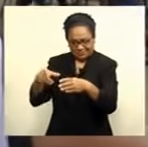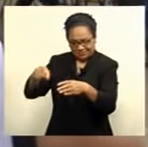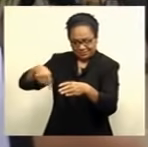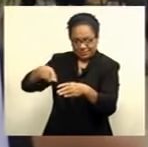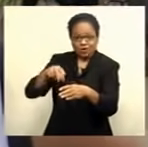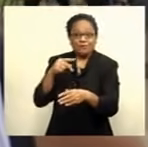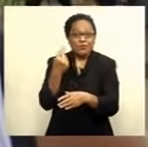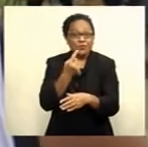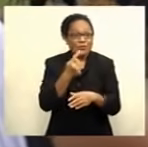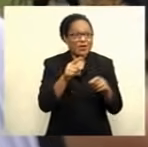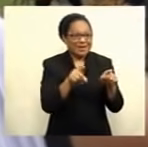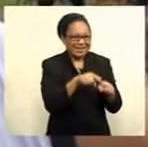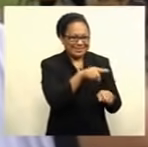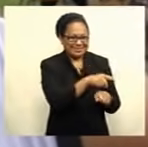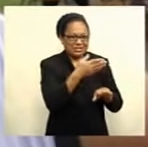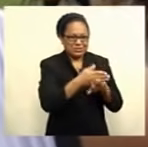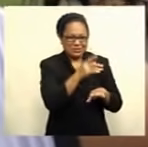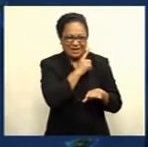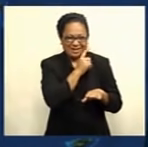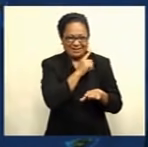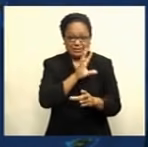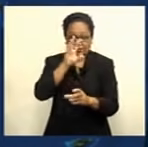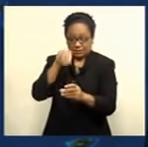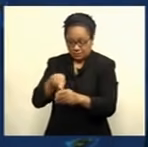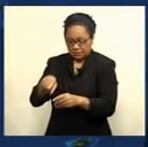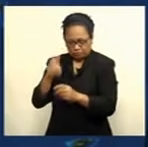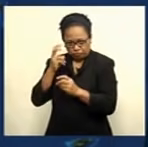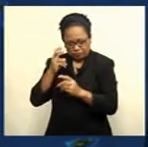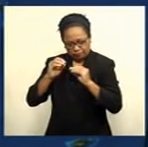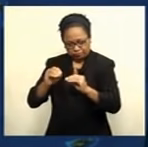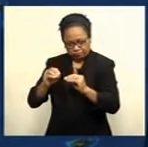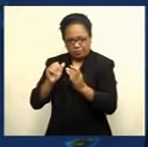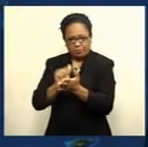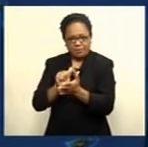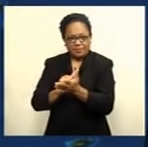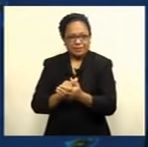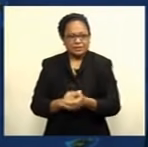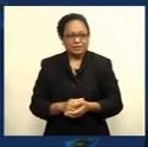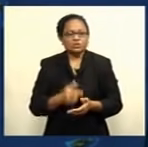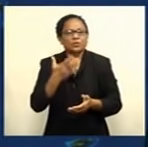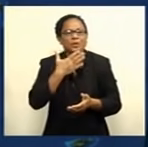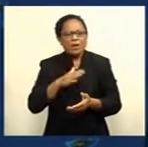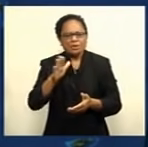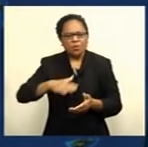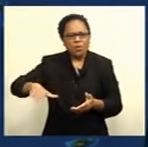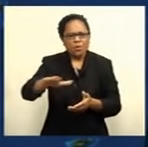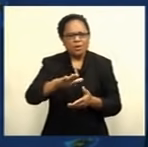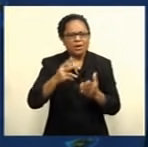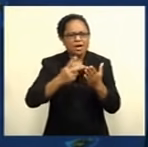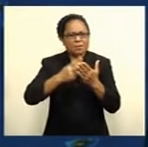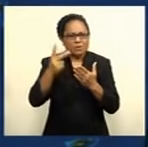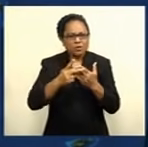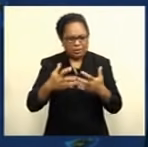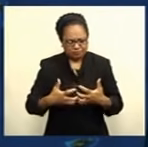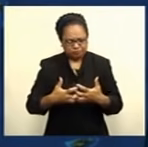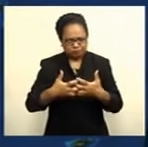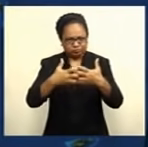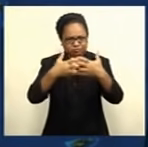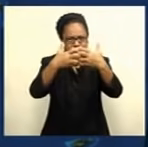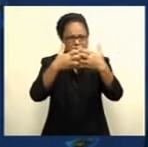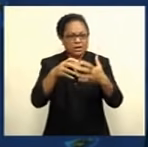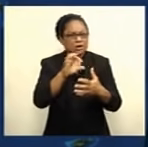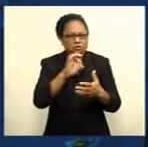sevens players like Navunga. We want alignment throughout our programs. And that doesn't just mean for our 15s, we're talking about our